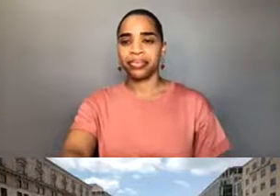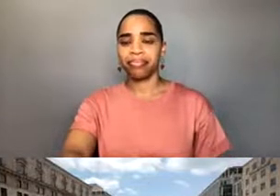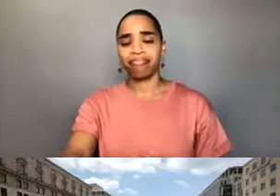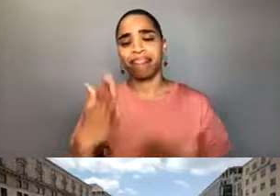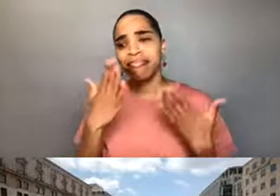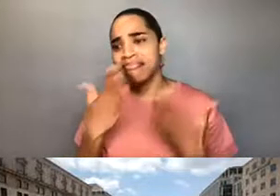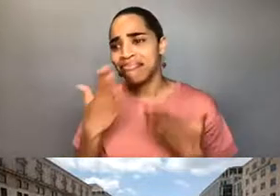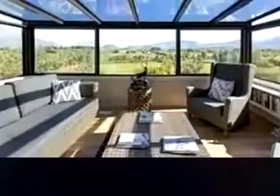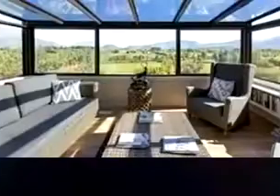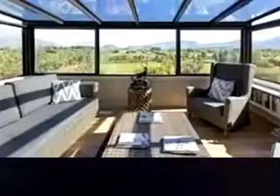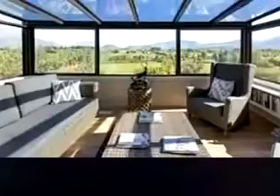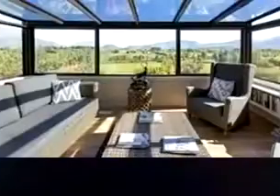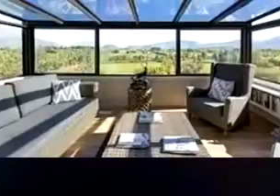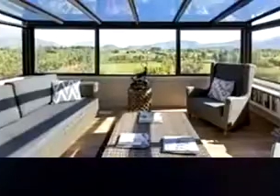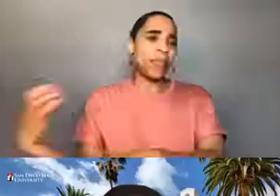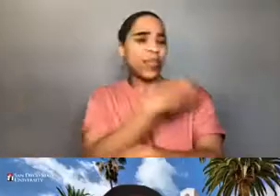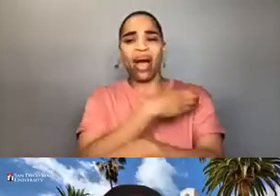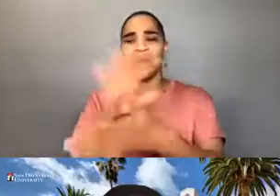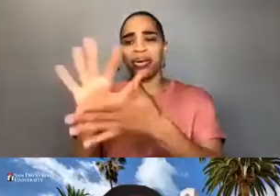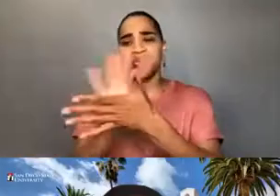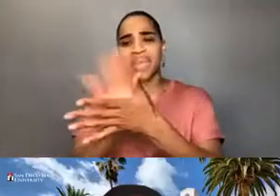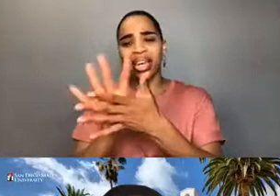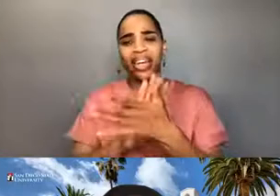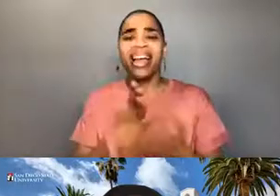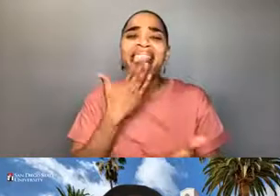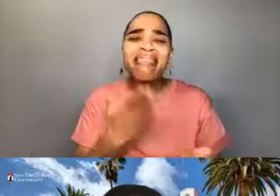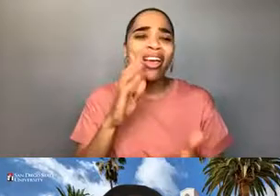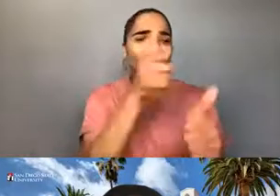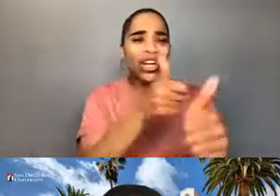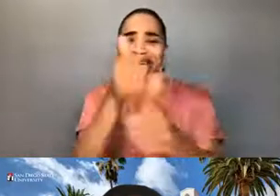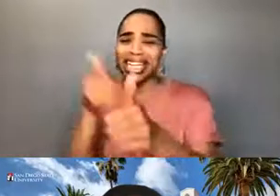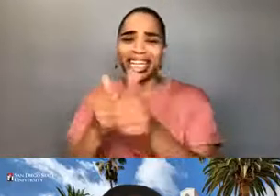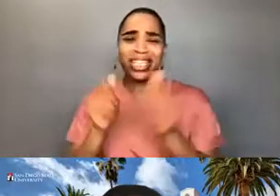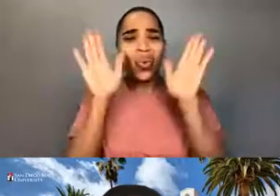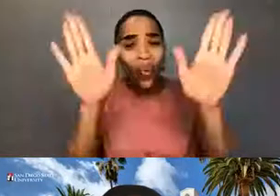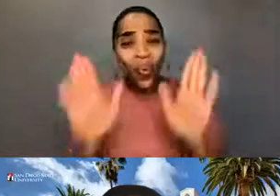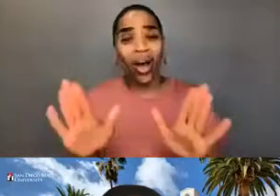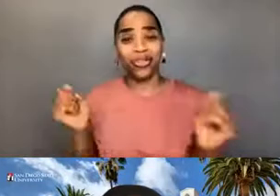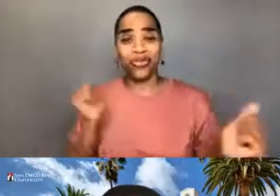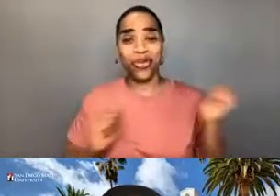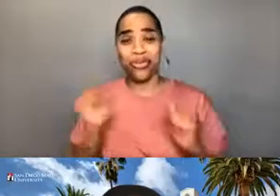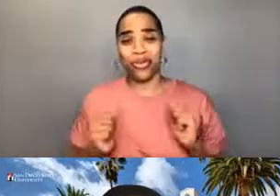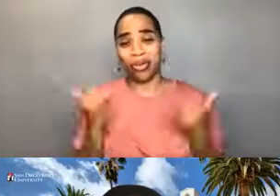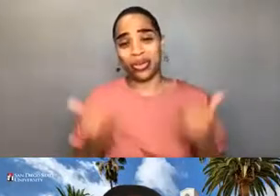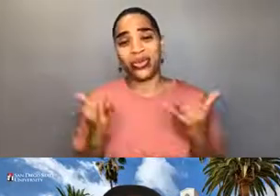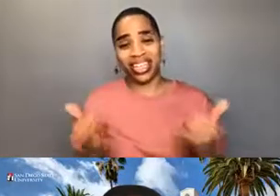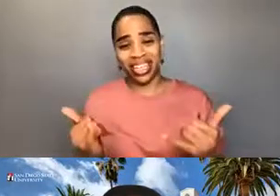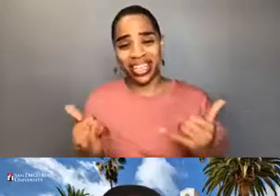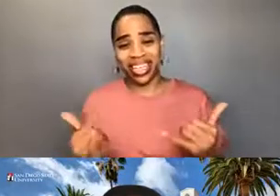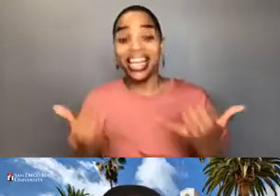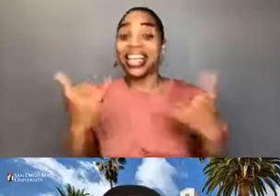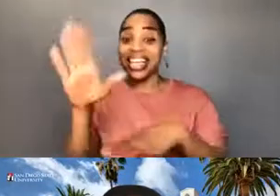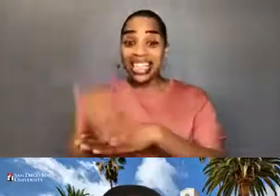Thank you for that powerful video. And thank you again to each of the wonderful, wonderful performances. So this